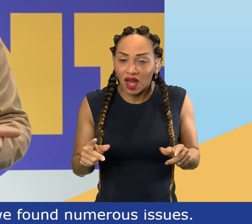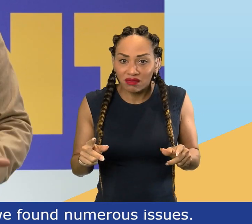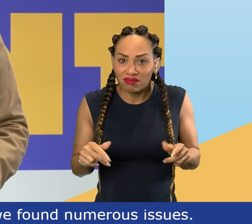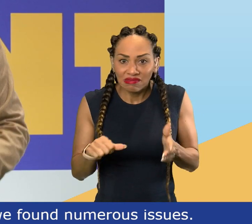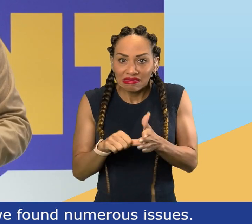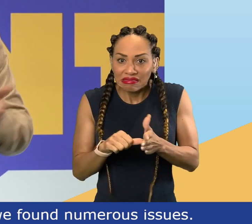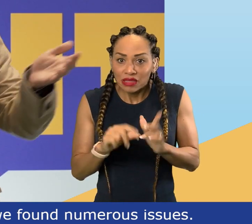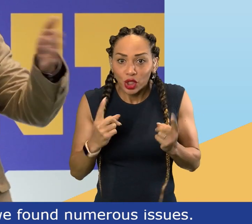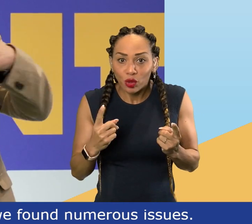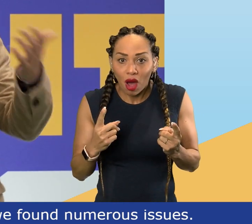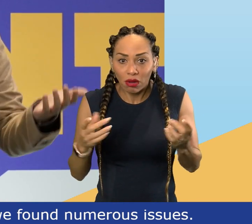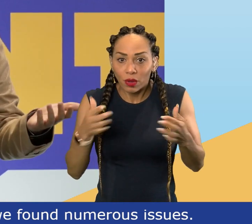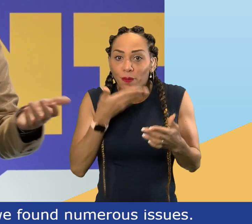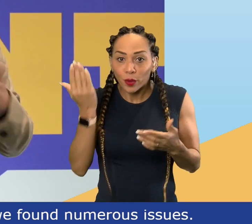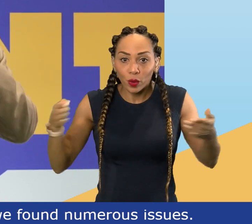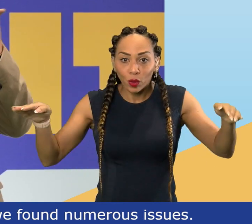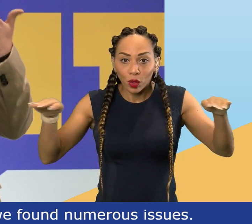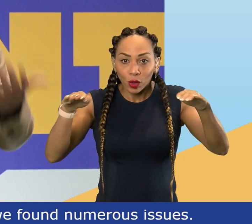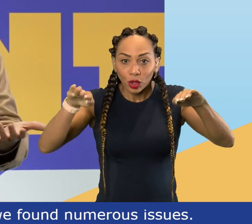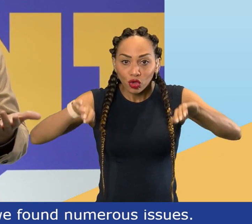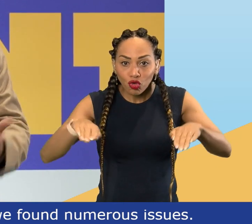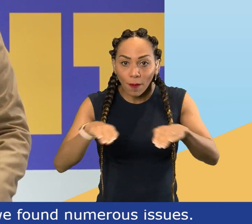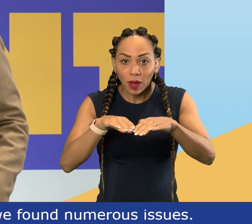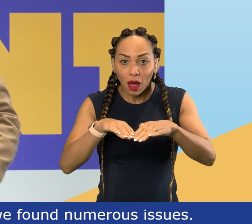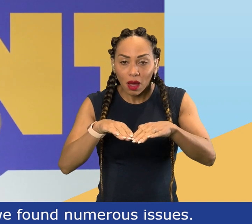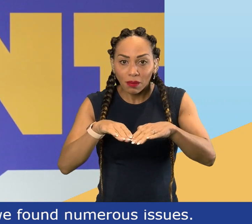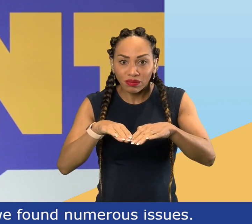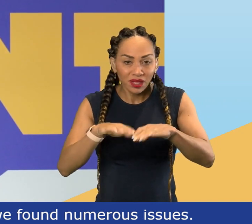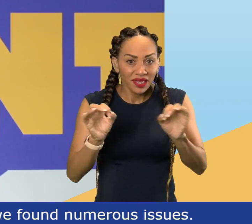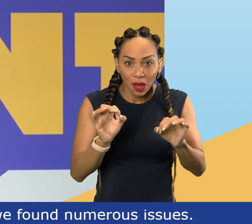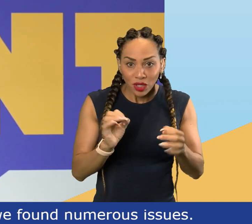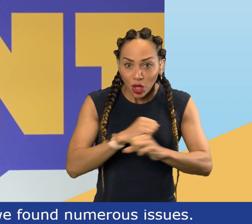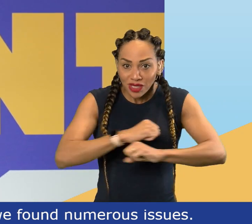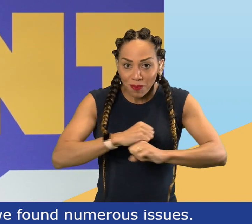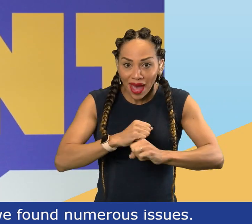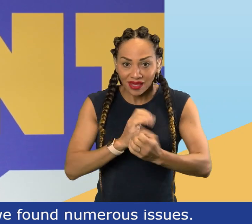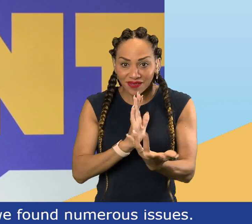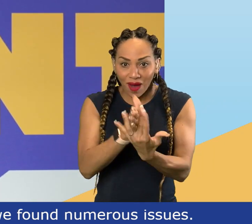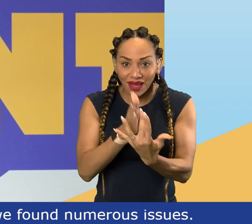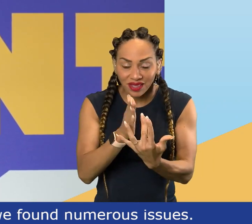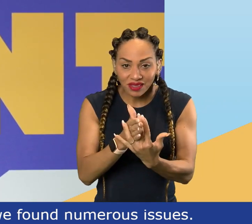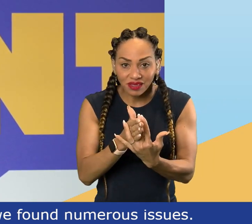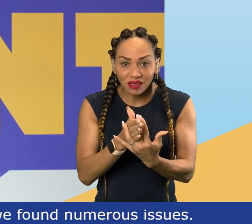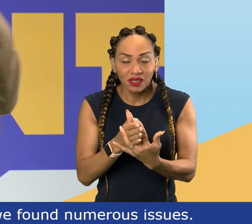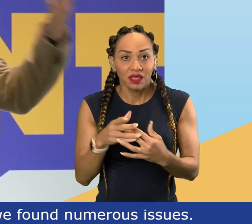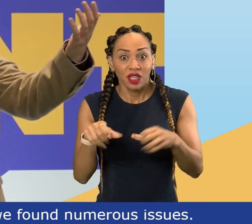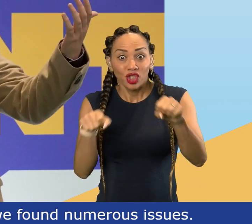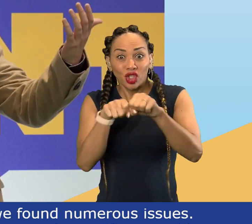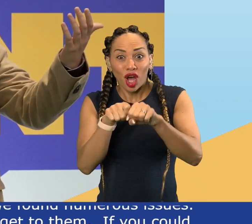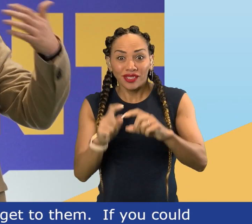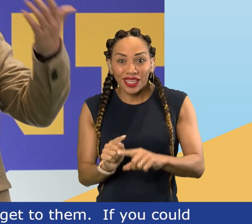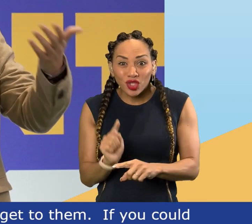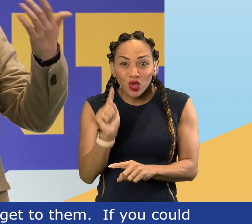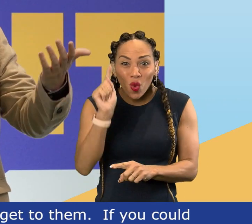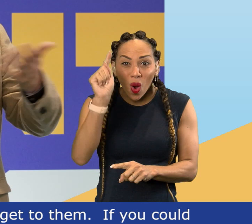get up, and if you could, there wasn't any room around the charger to access it anyway. We found that some of the charging units were too high to reach. We found that some of the screens were